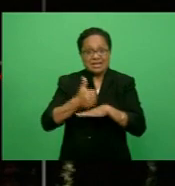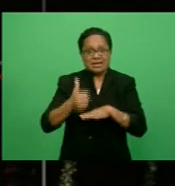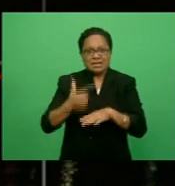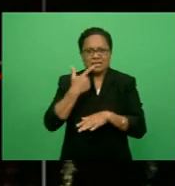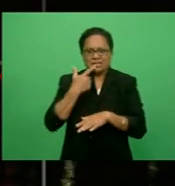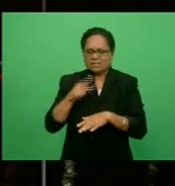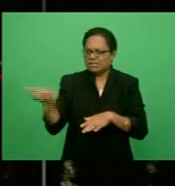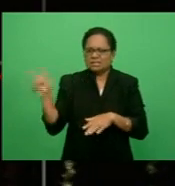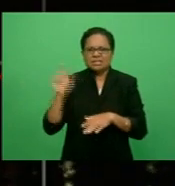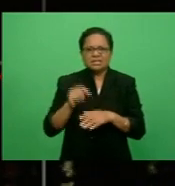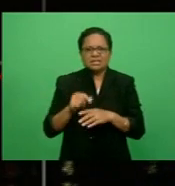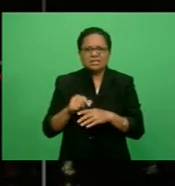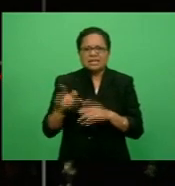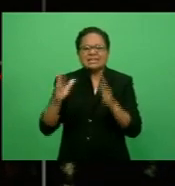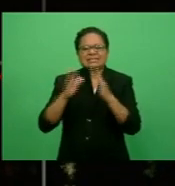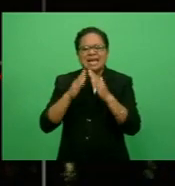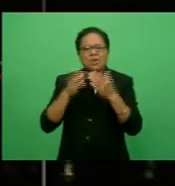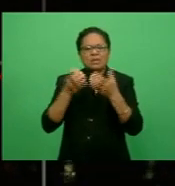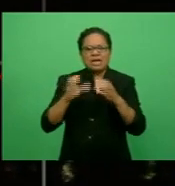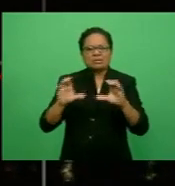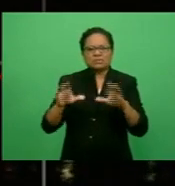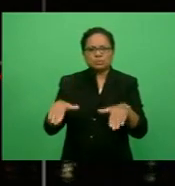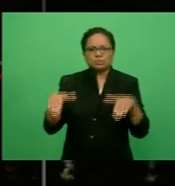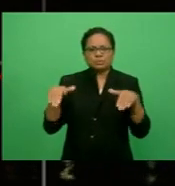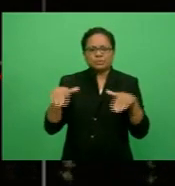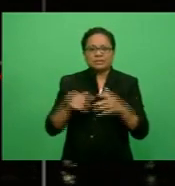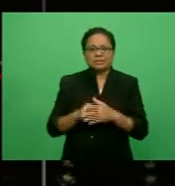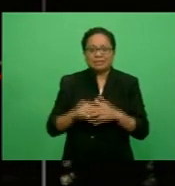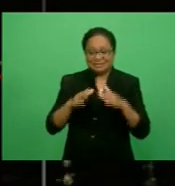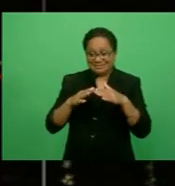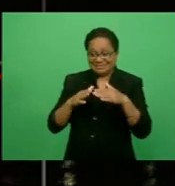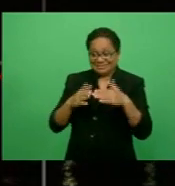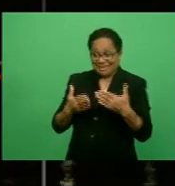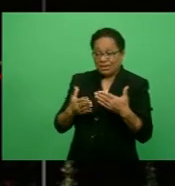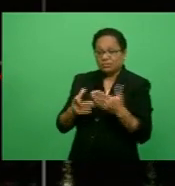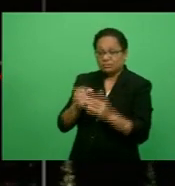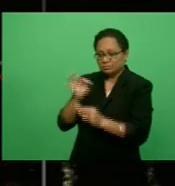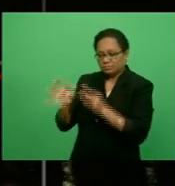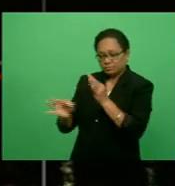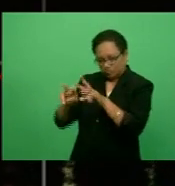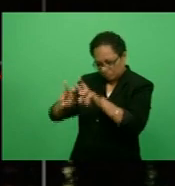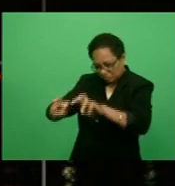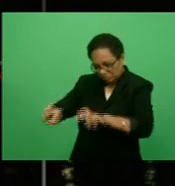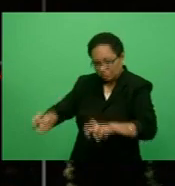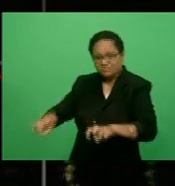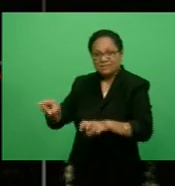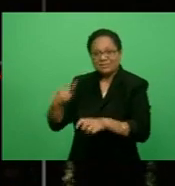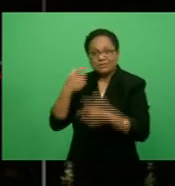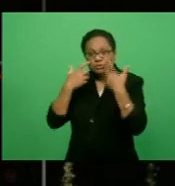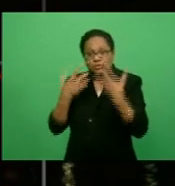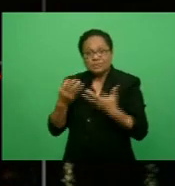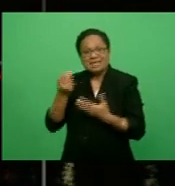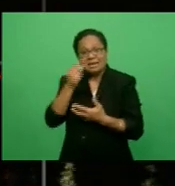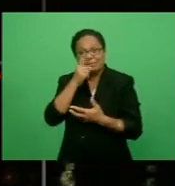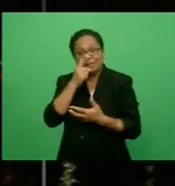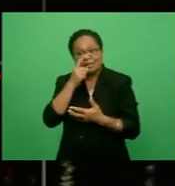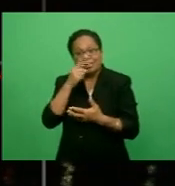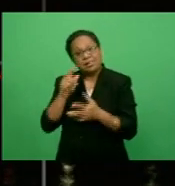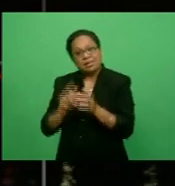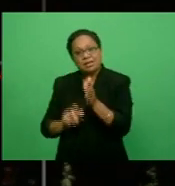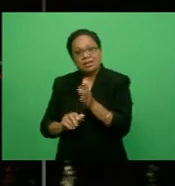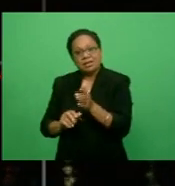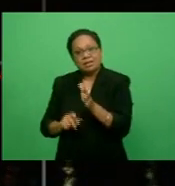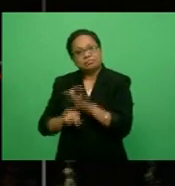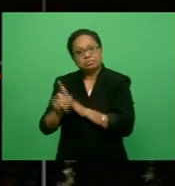laxity on the town council's part. Further inquiry into the matter has shown some Fijians have left the country without clearing their